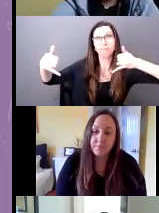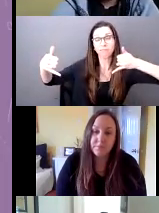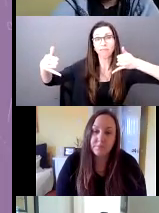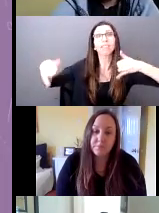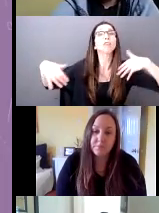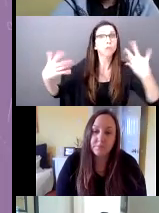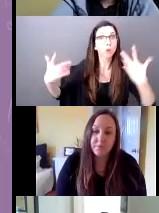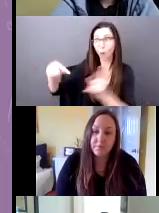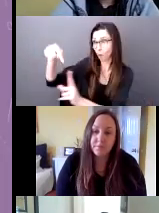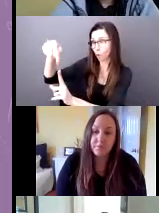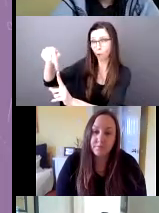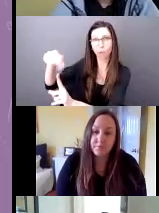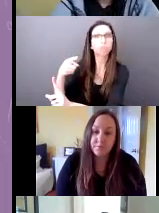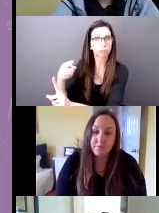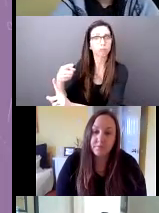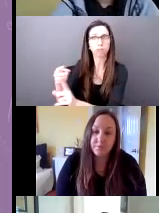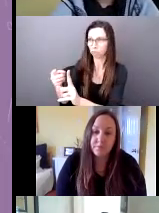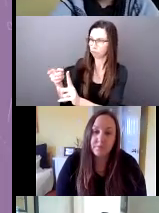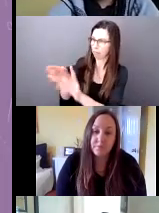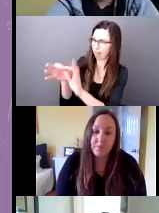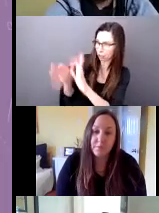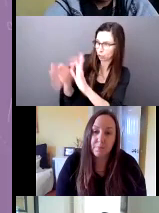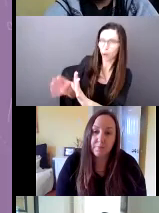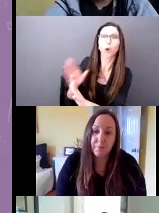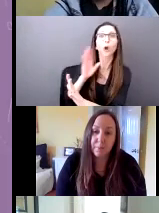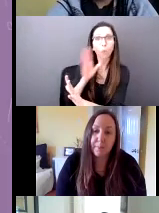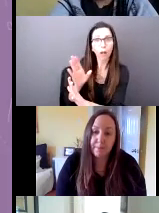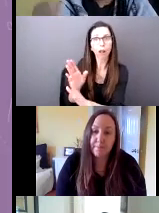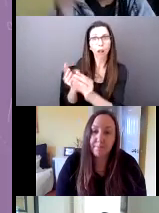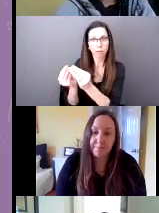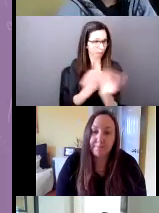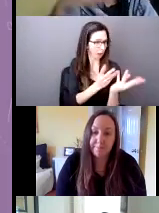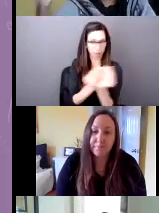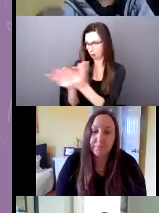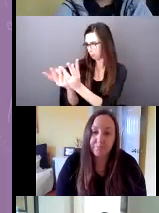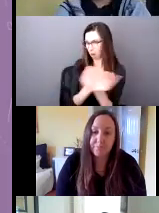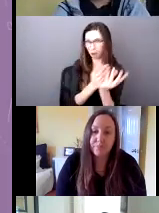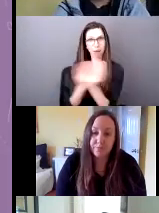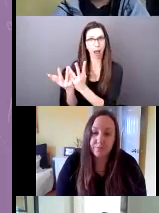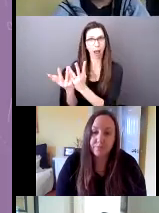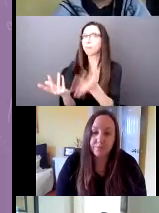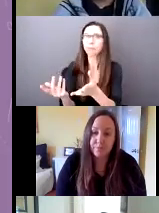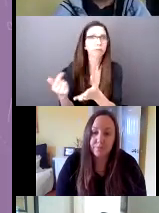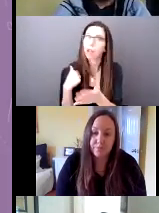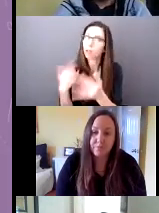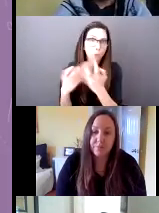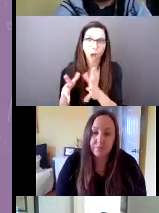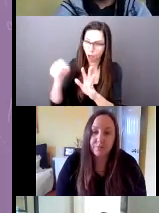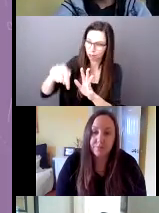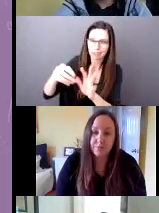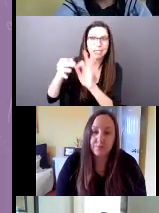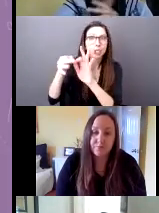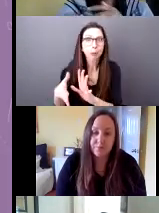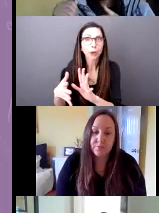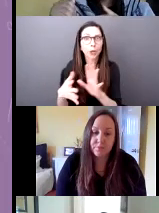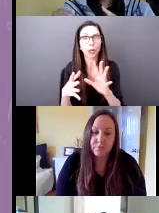they call, and I'll tell the interpreter what their jobs are, because we don't want the interpreter to be having side conversations, because sometimes it does happen.